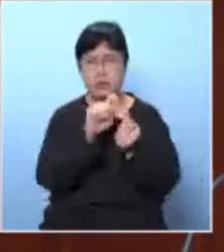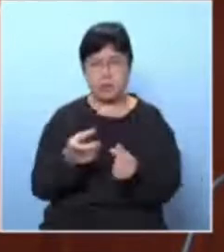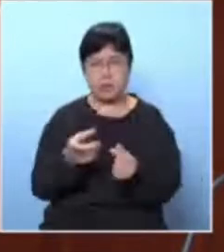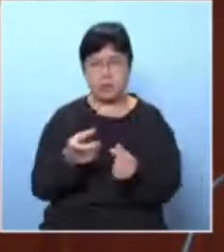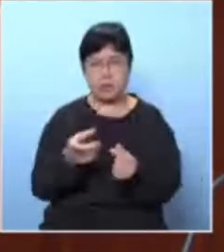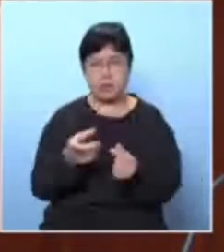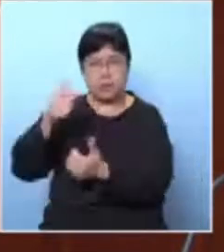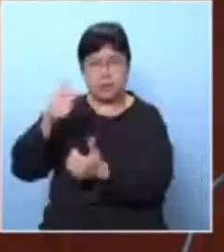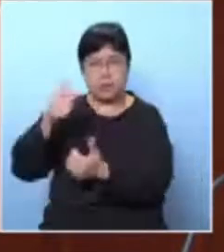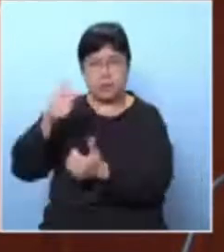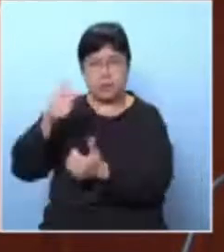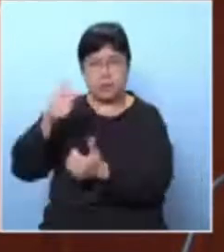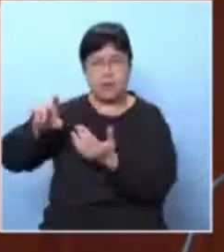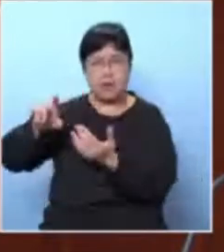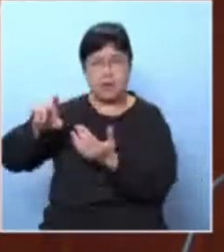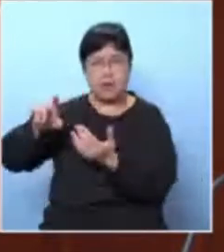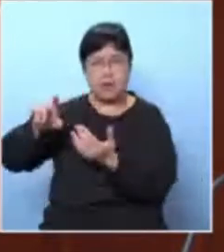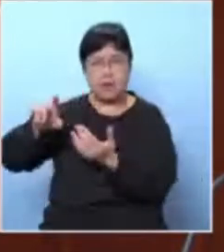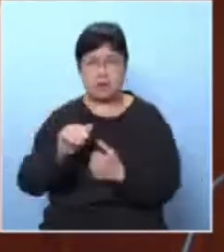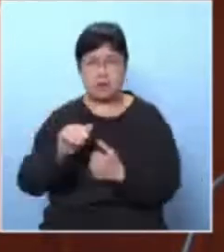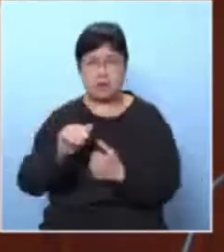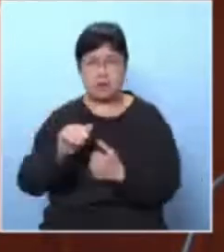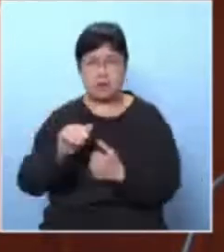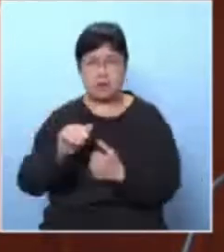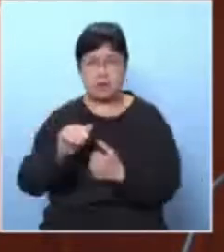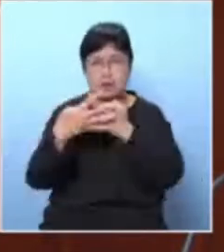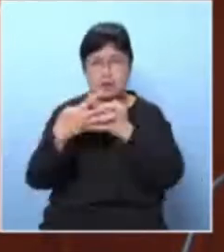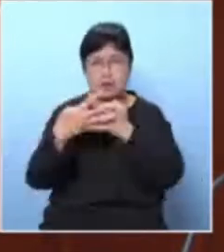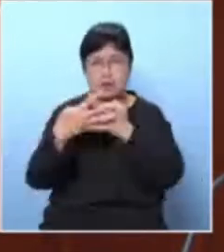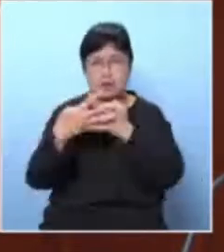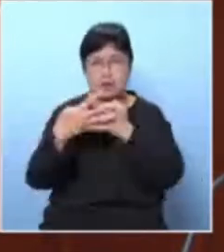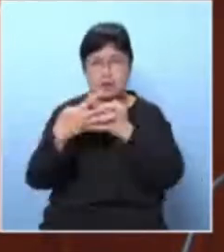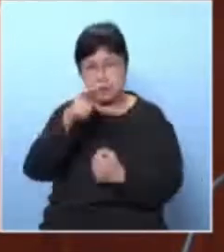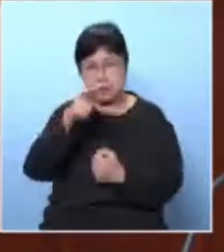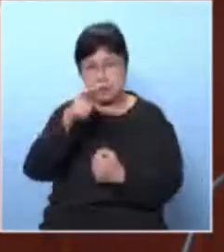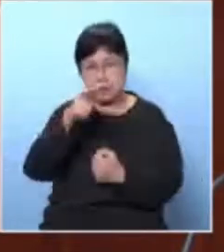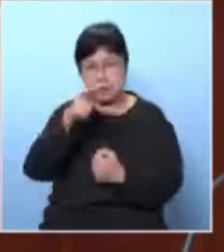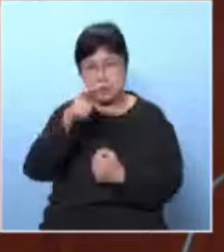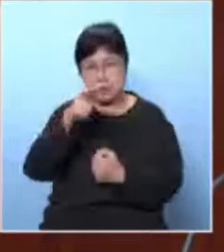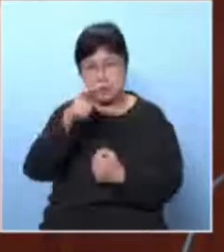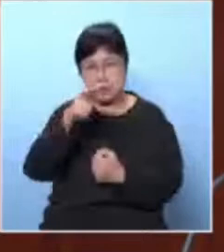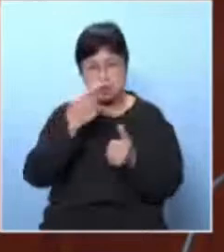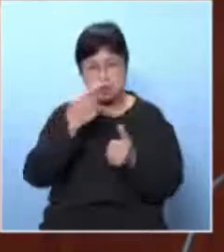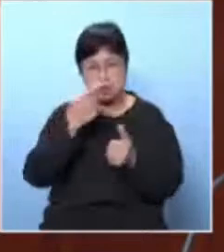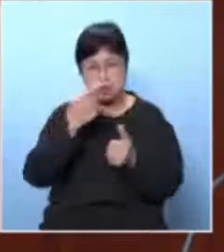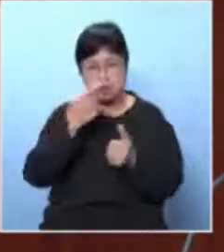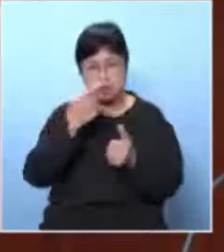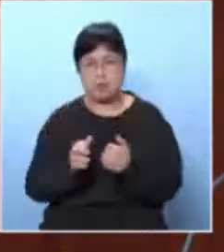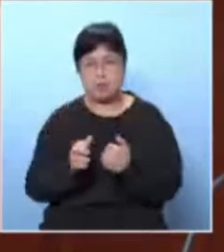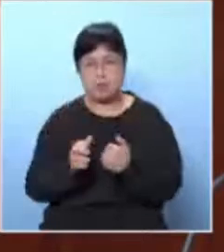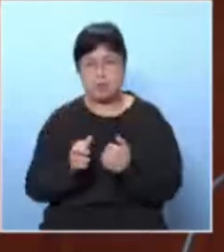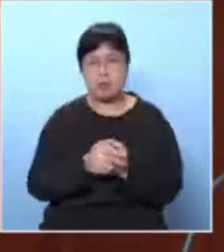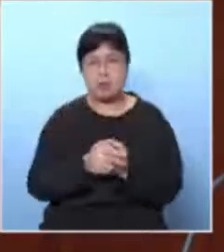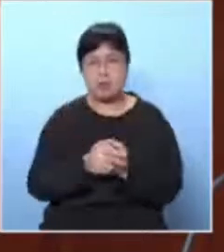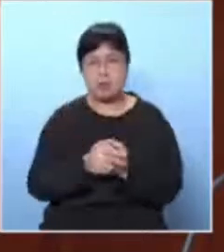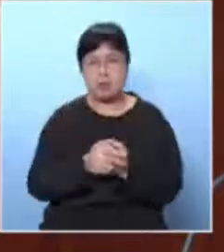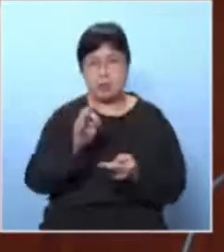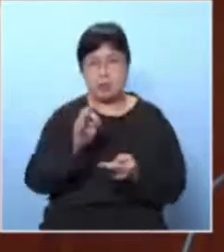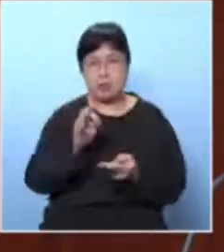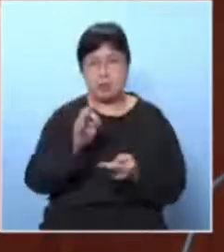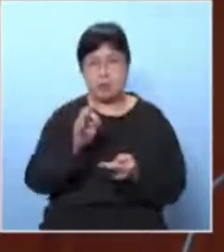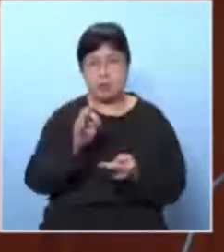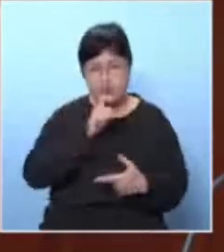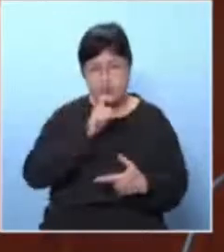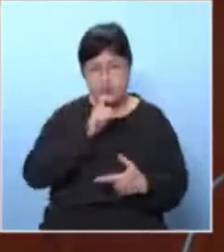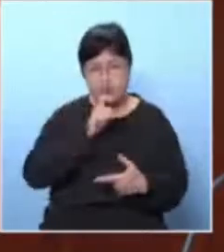And 4. Priority arrangements for PRH allocation. The HAHA will introduce the Families